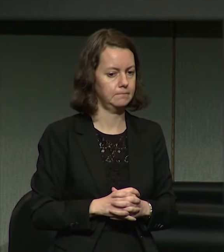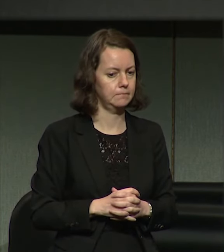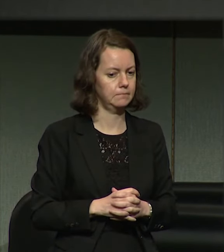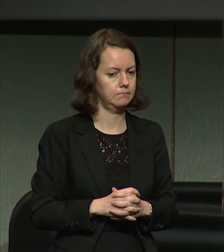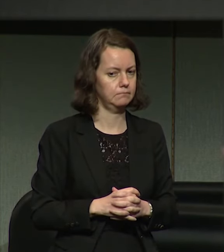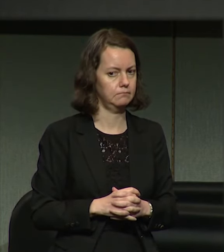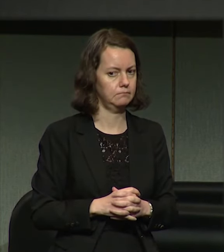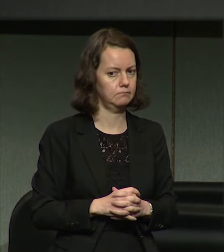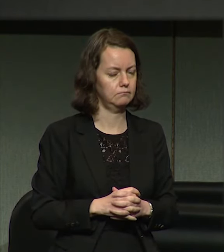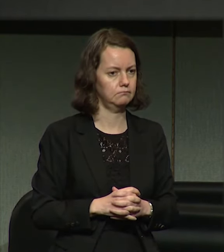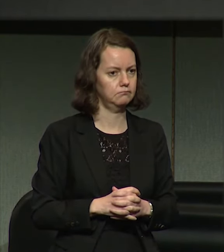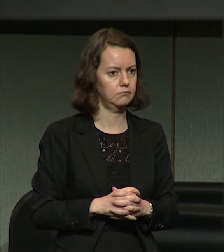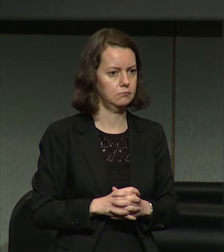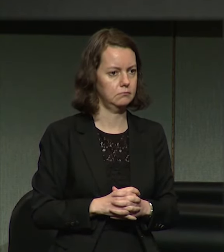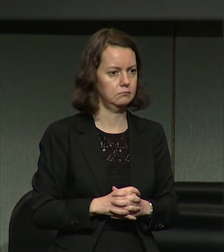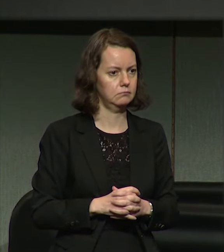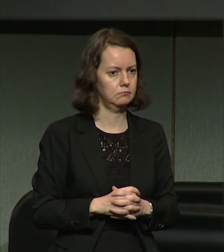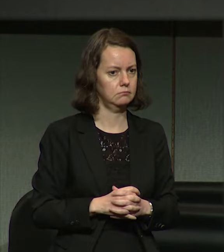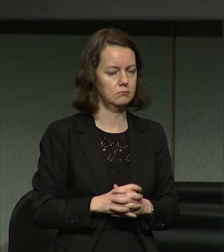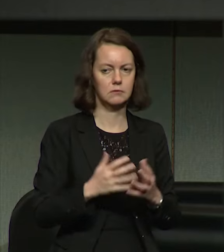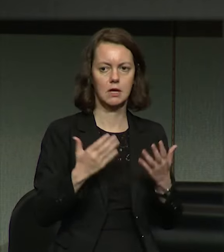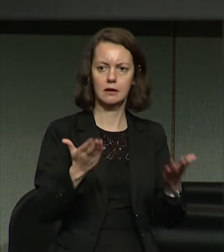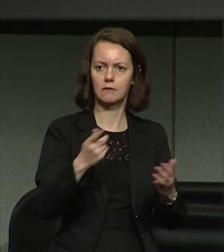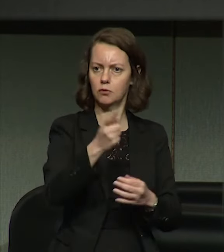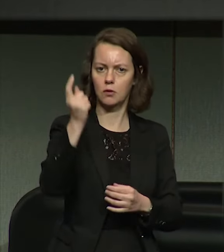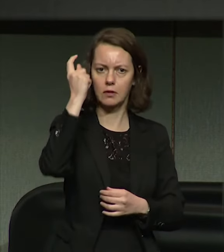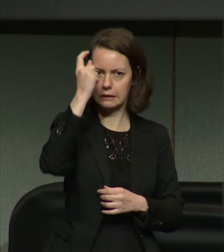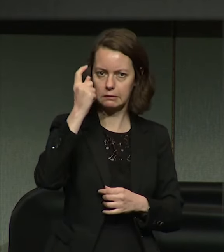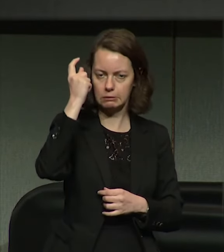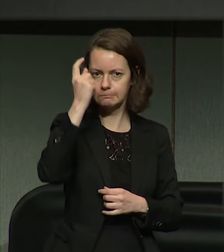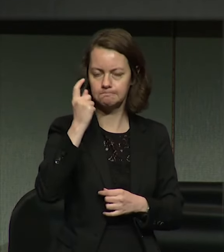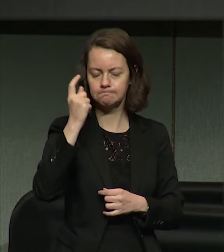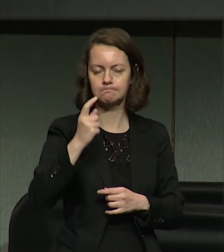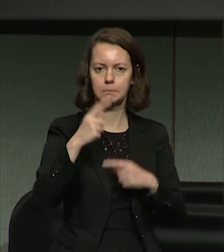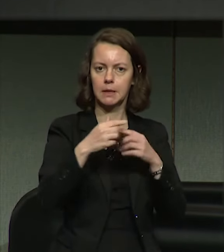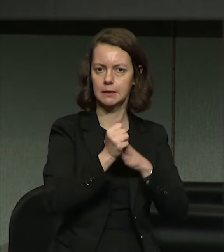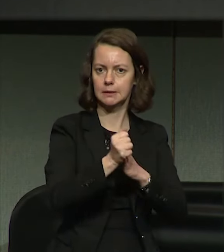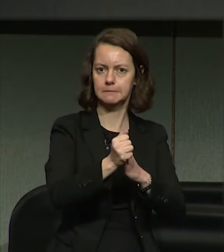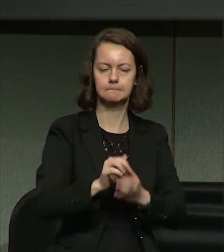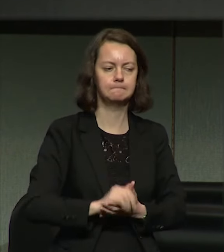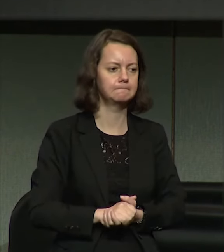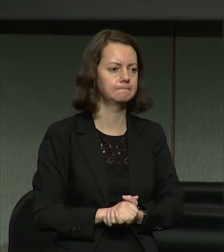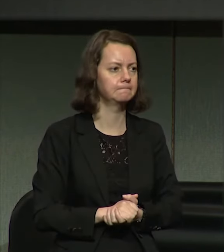just by leaving you with some things to reflect on. And